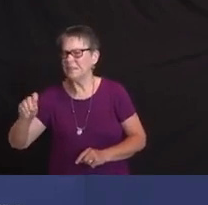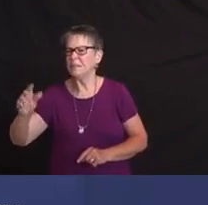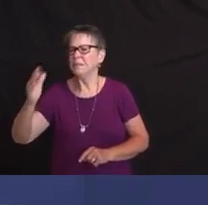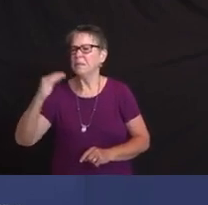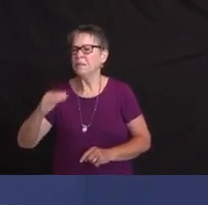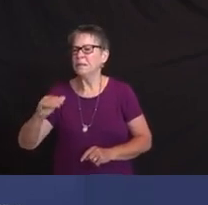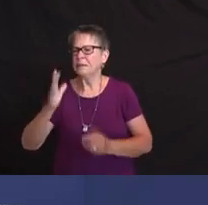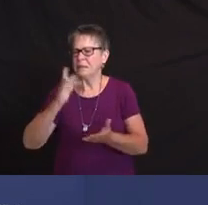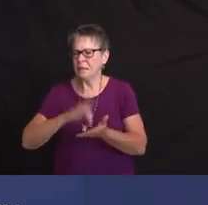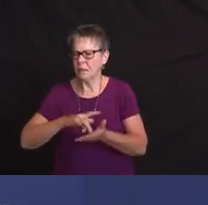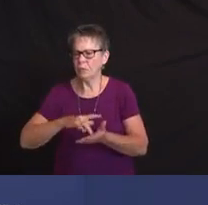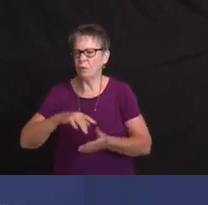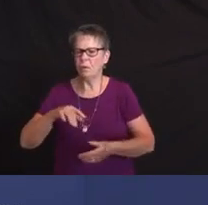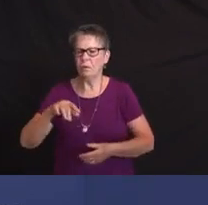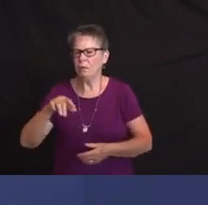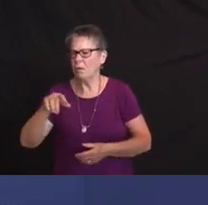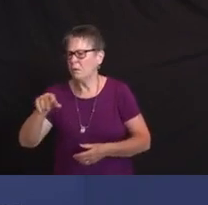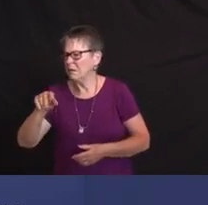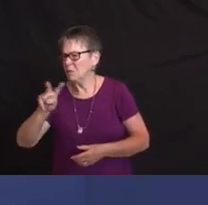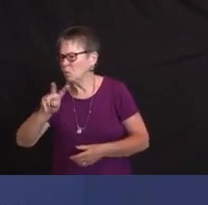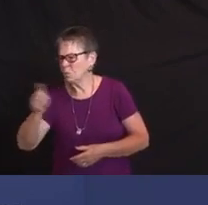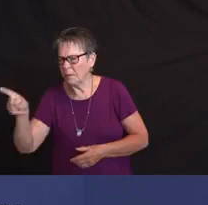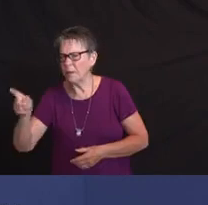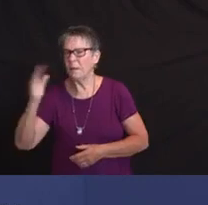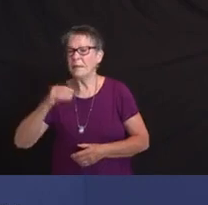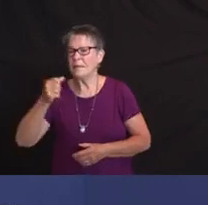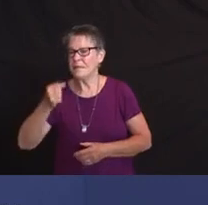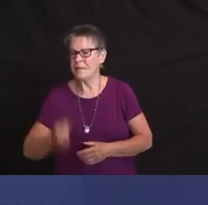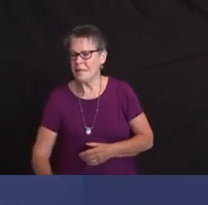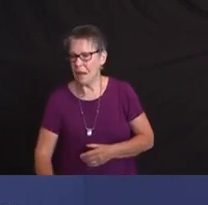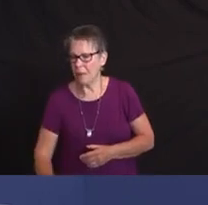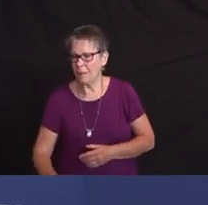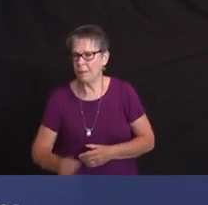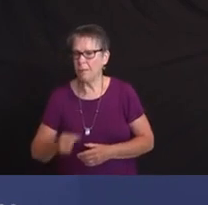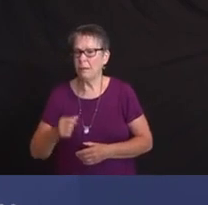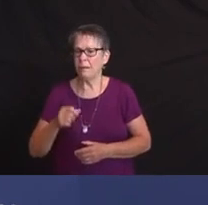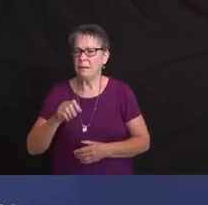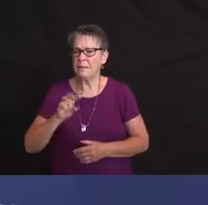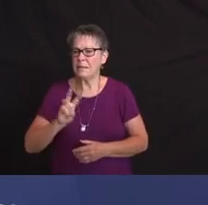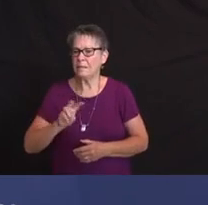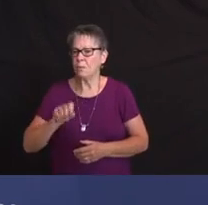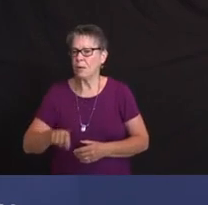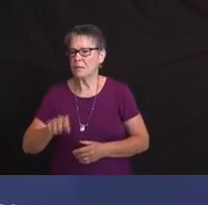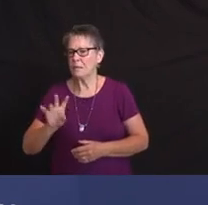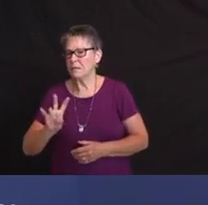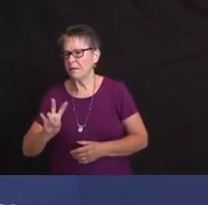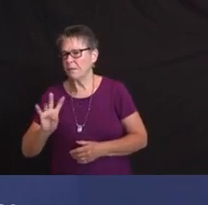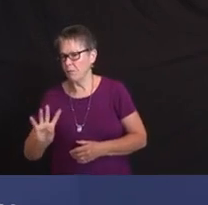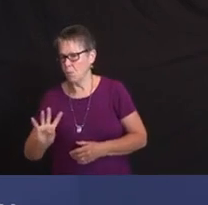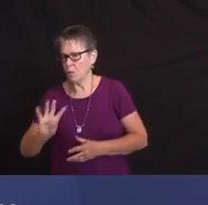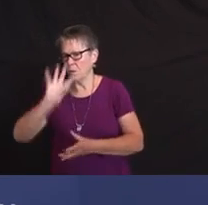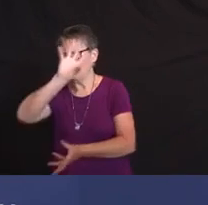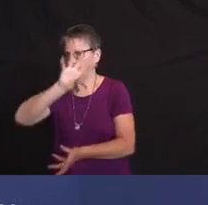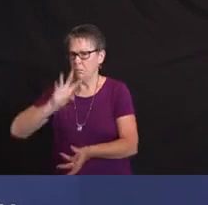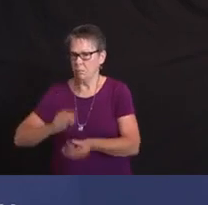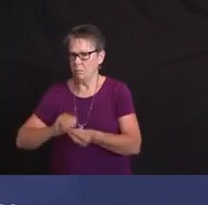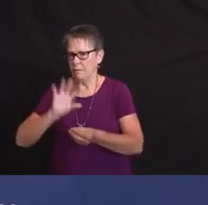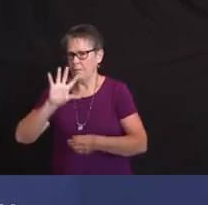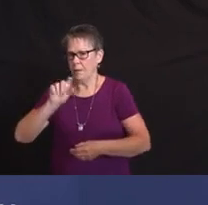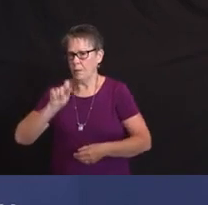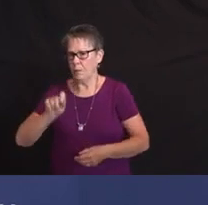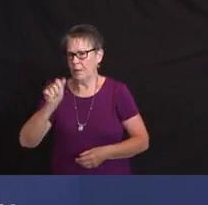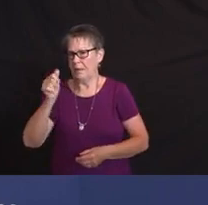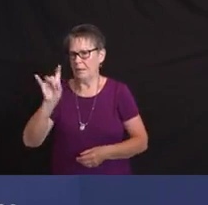6.74%. So that concludes my report. Let's continue to stay safe. Let's get vaccinated to protect ourselves, our family, our friends,